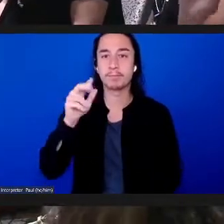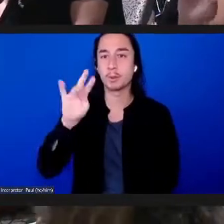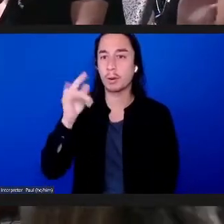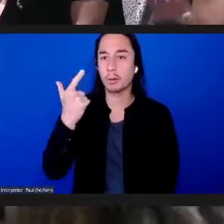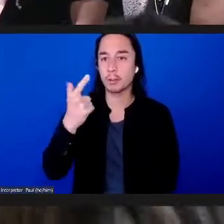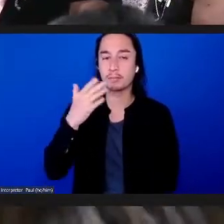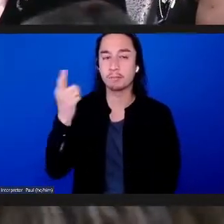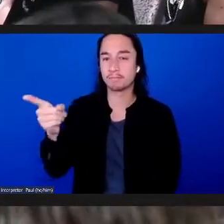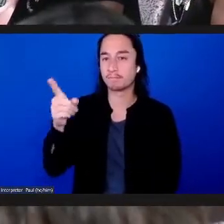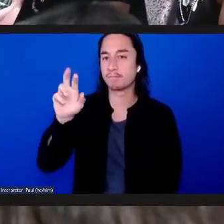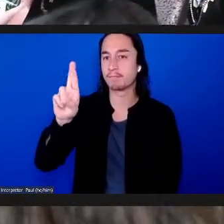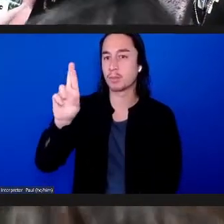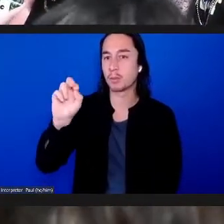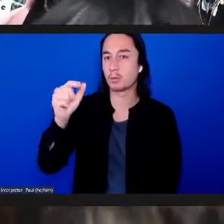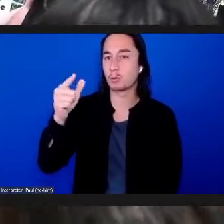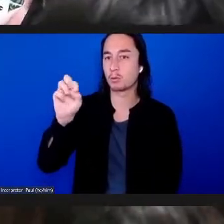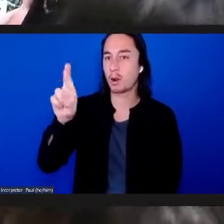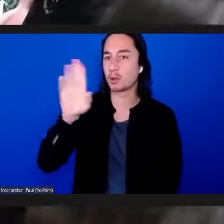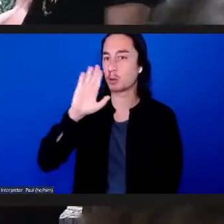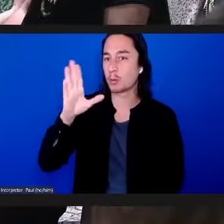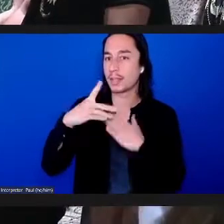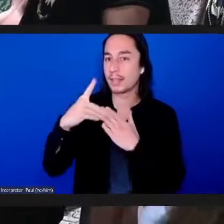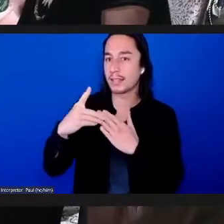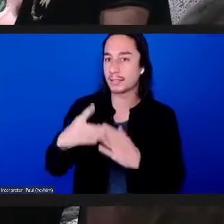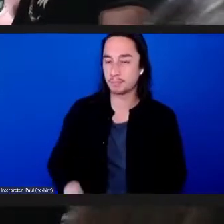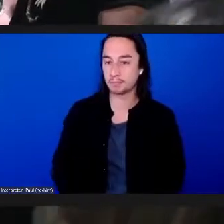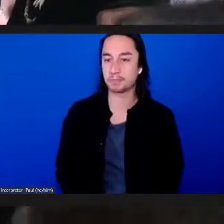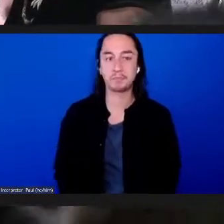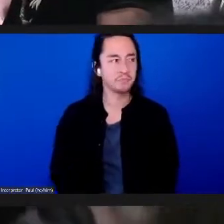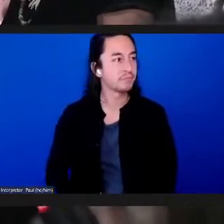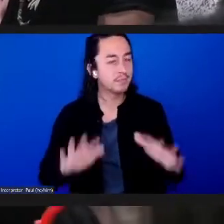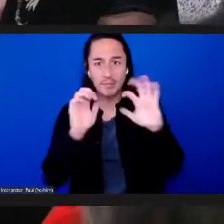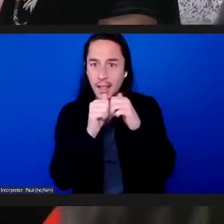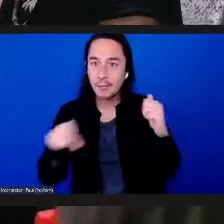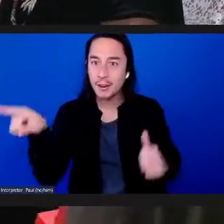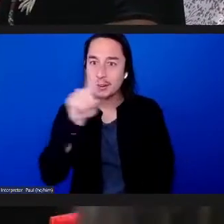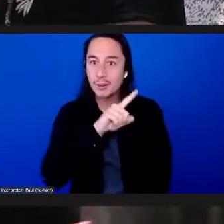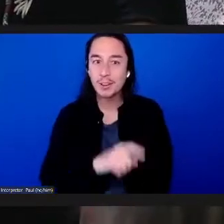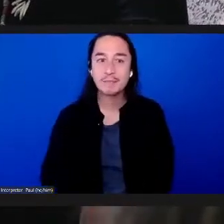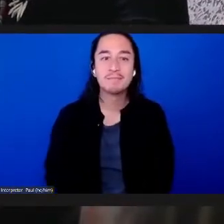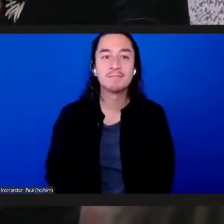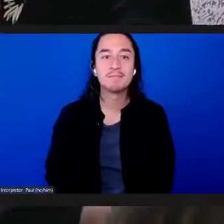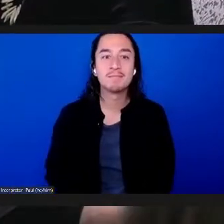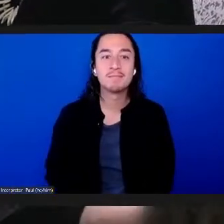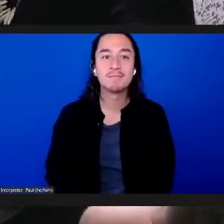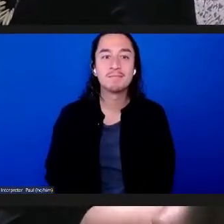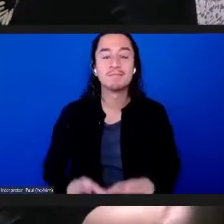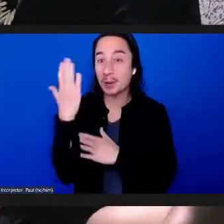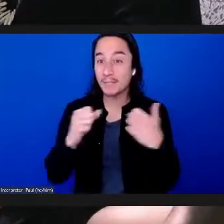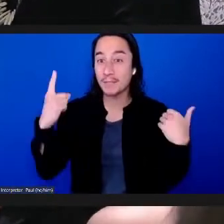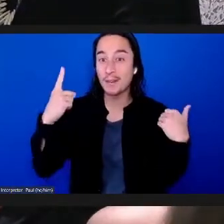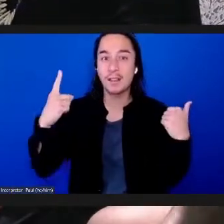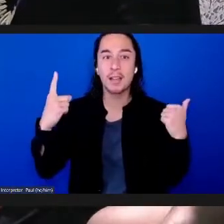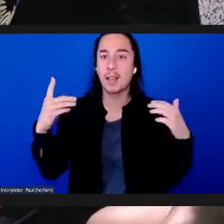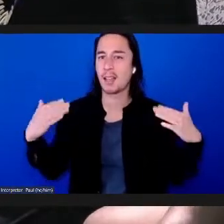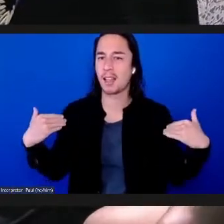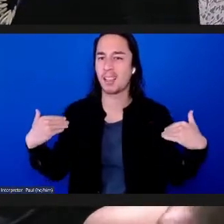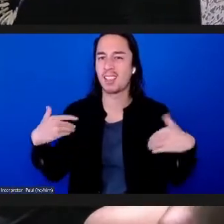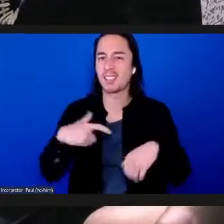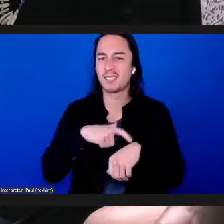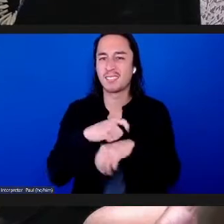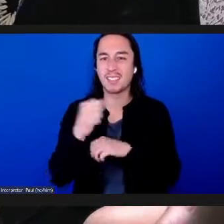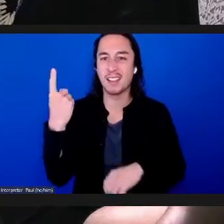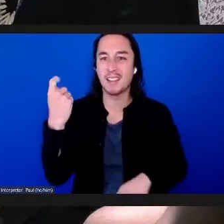doing? Good morning, everybody. It is not even 11 o'clock in